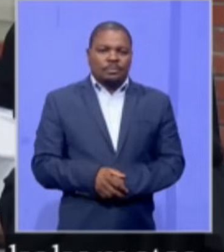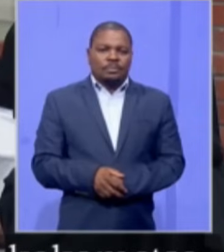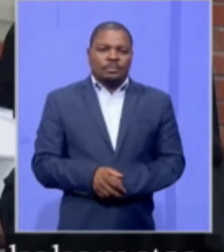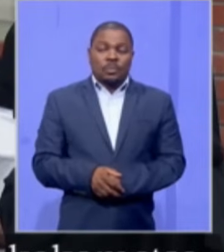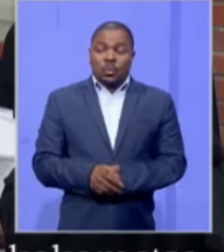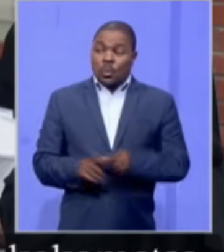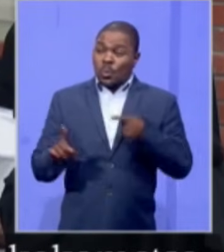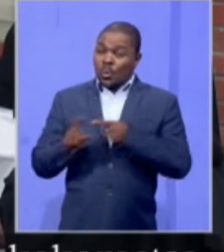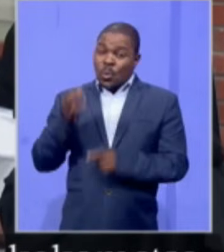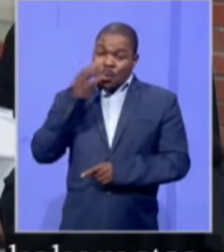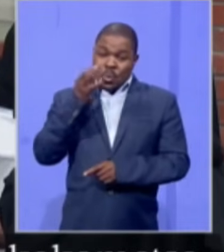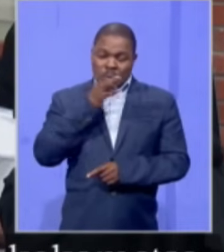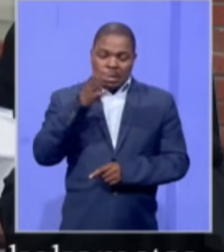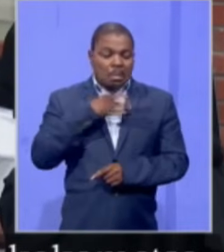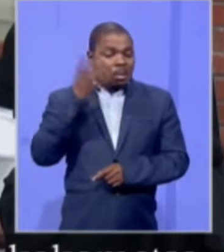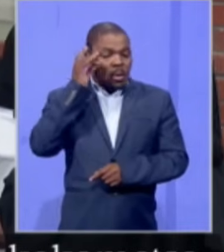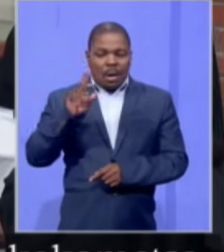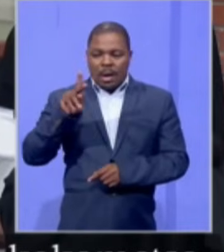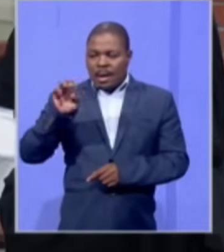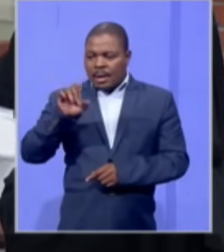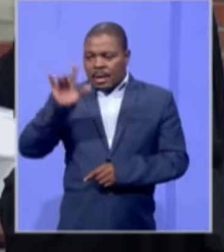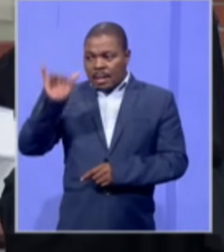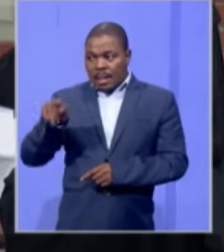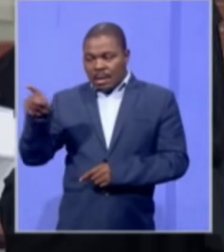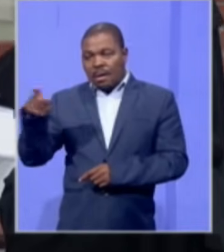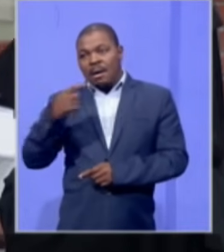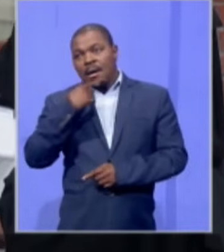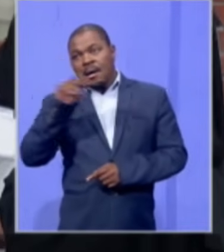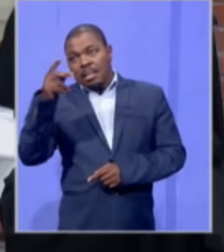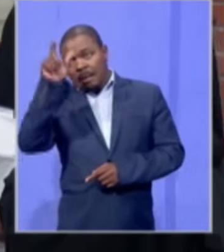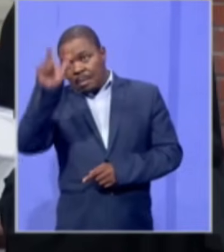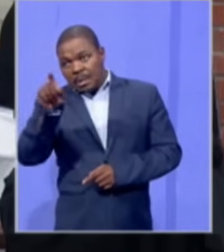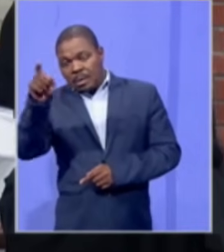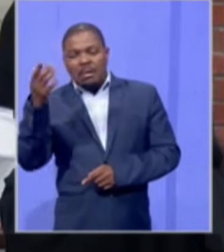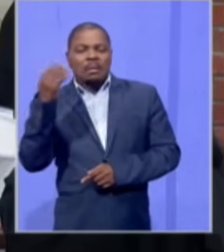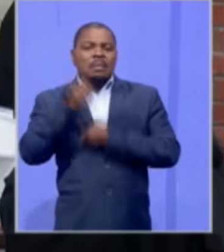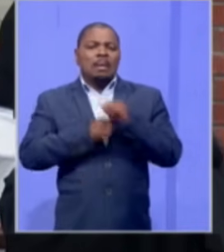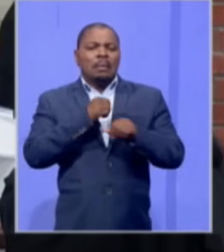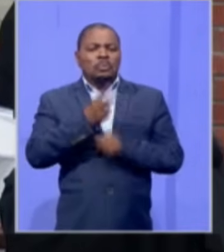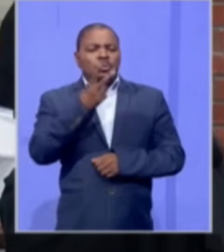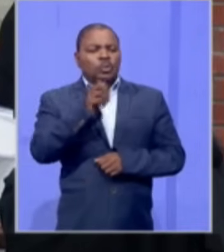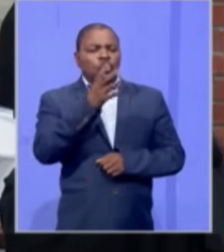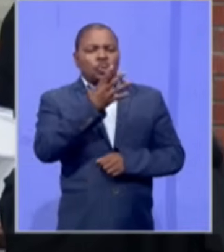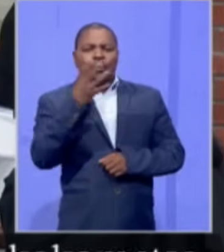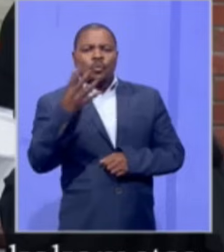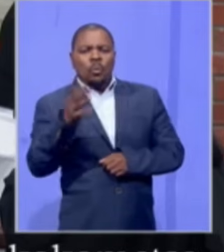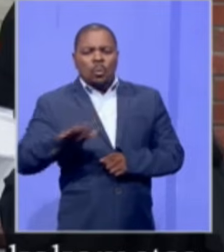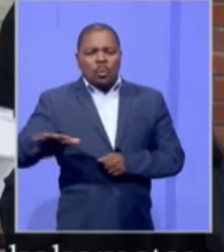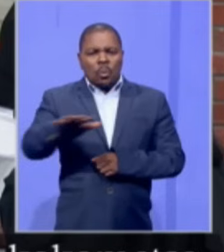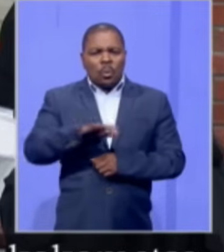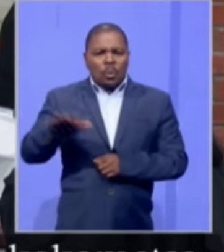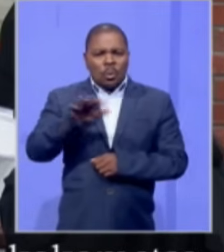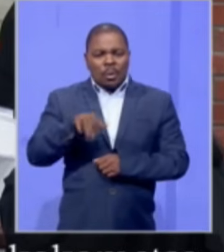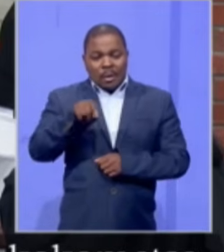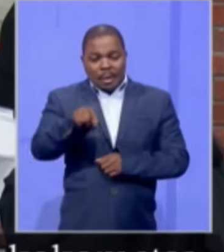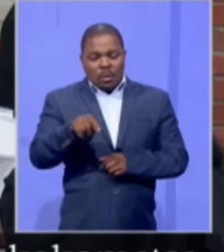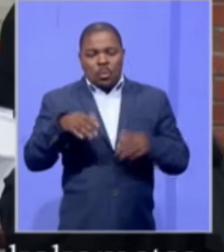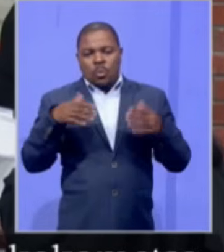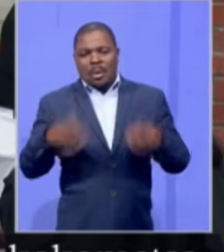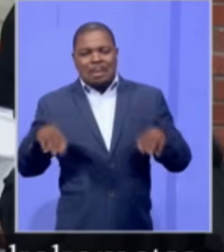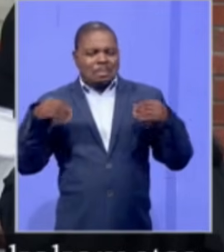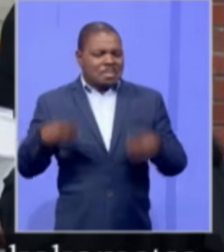O re o boleletswe hore Khele o ile a bolella motho e mong hore ka Hlakola 2024 sebaka sa bona sa bodulo se tla be se phetisela